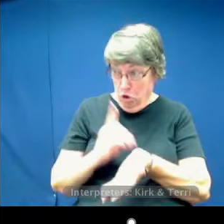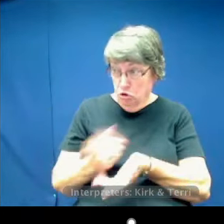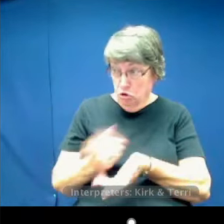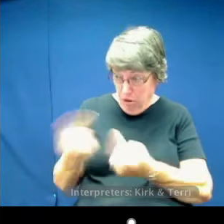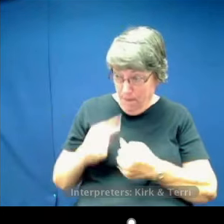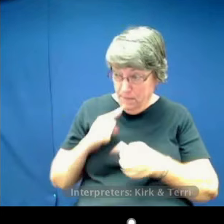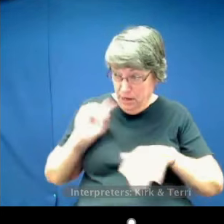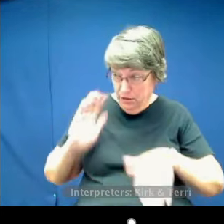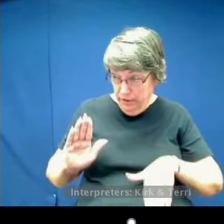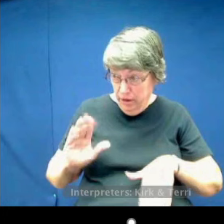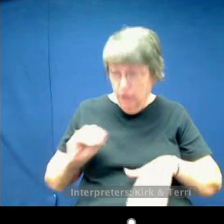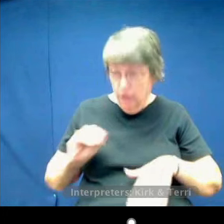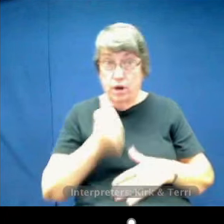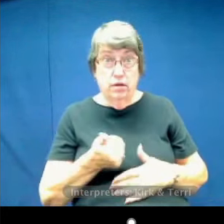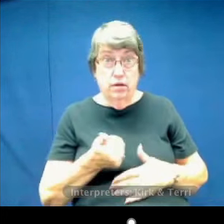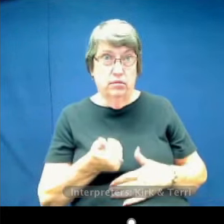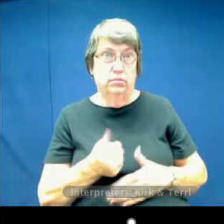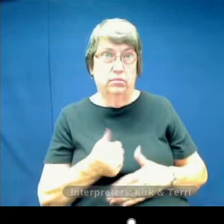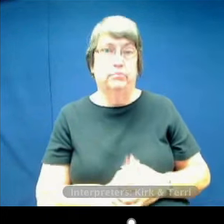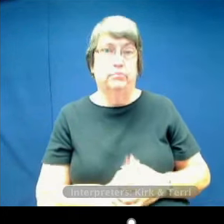testify.